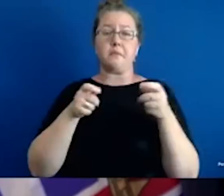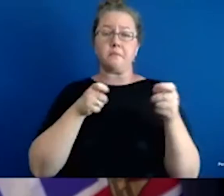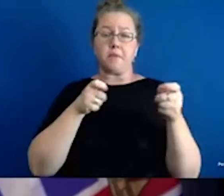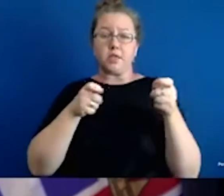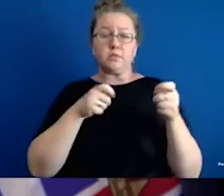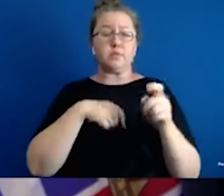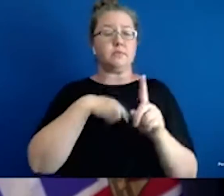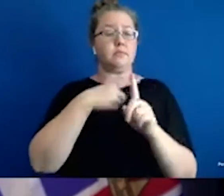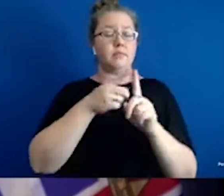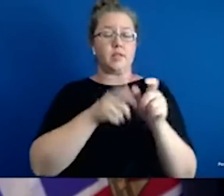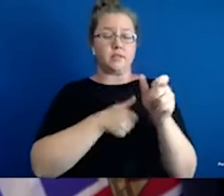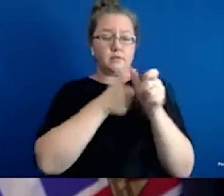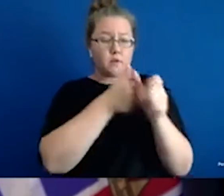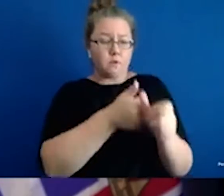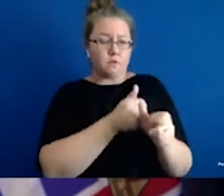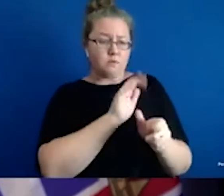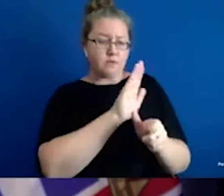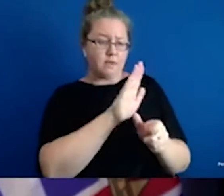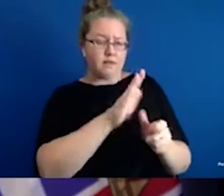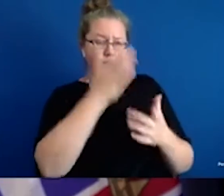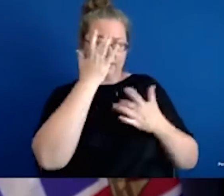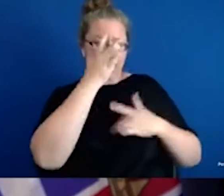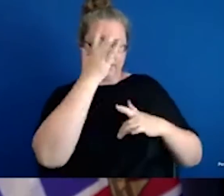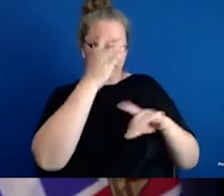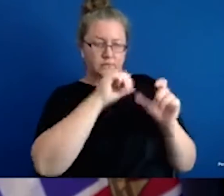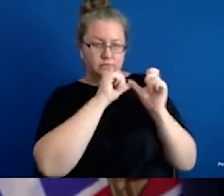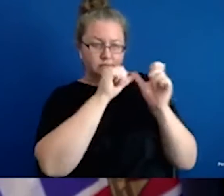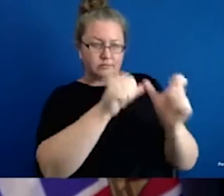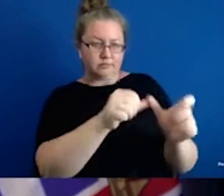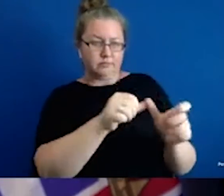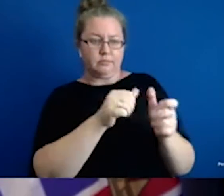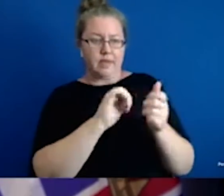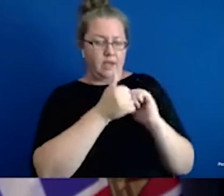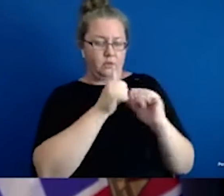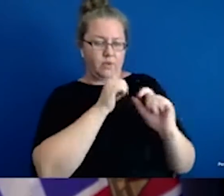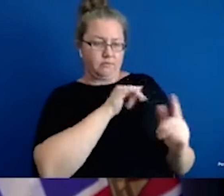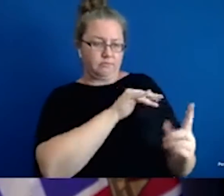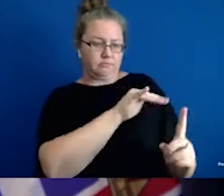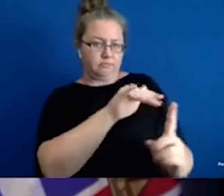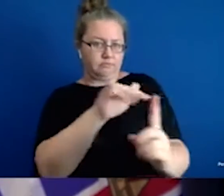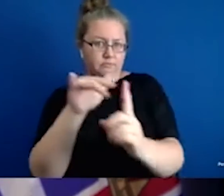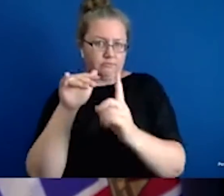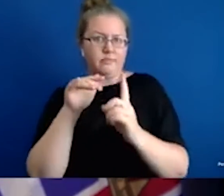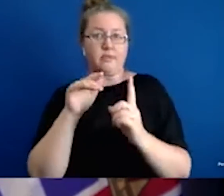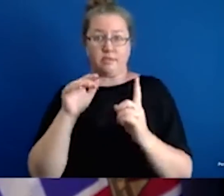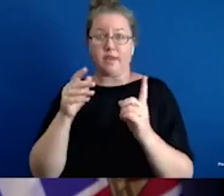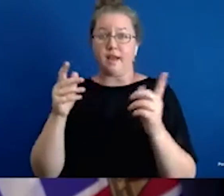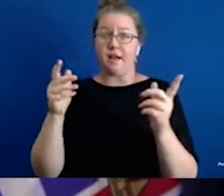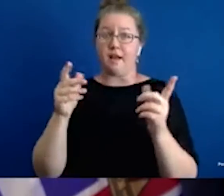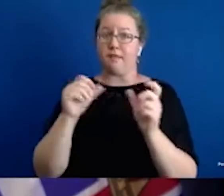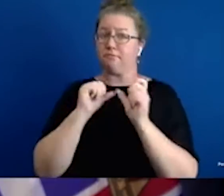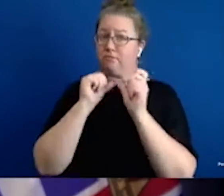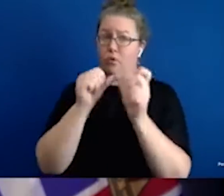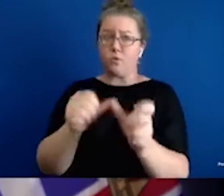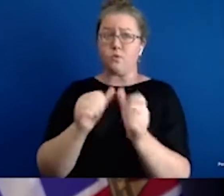clinical management and follow-up of people who have COVID-19 here in BC. Do you have a follow-up, Sruchi?